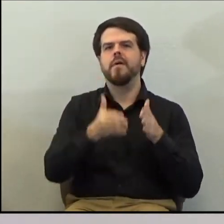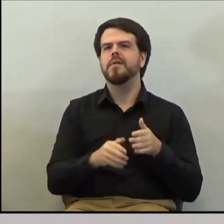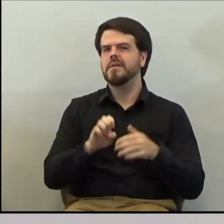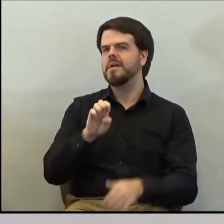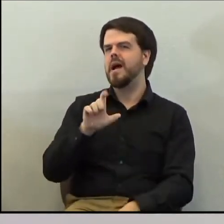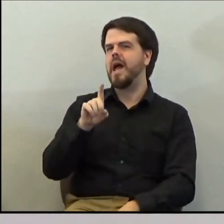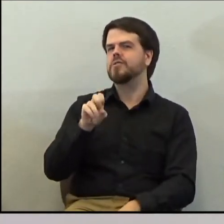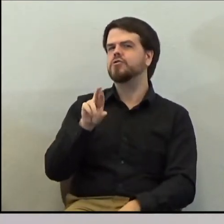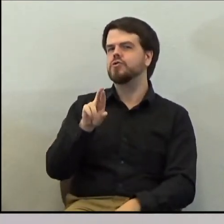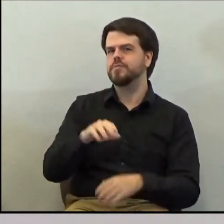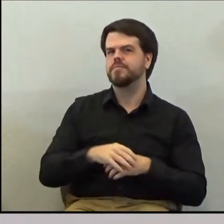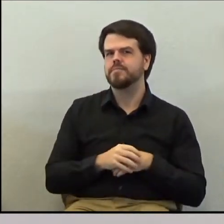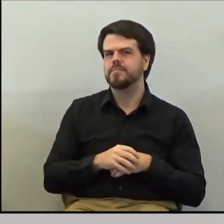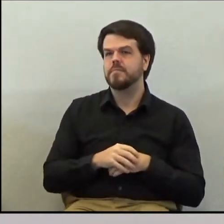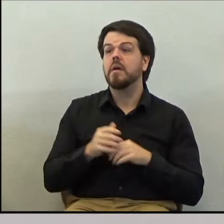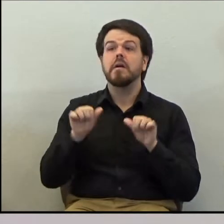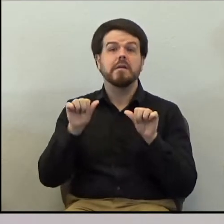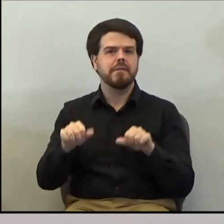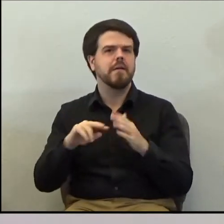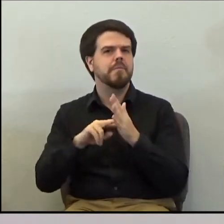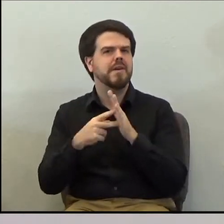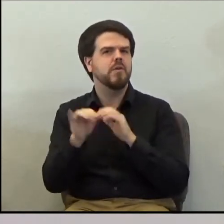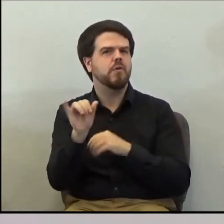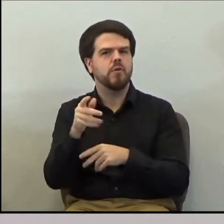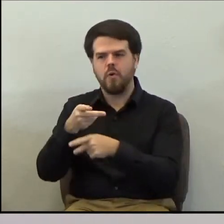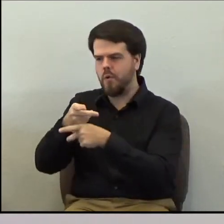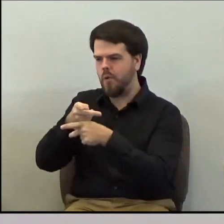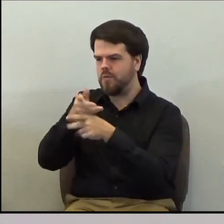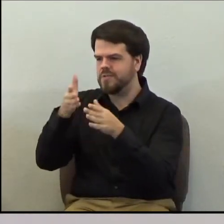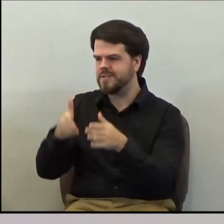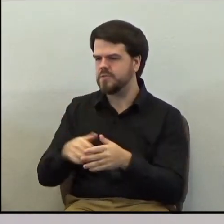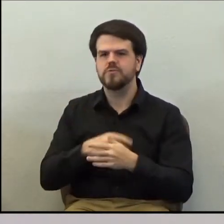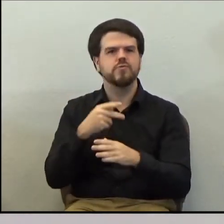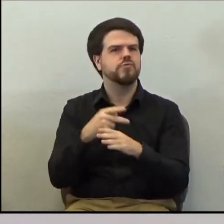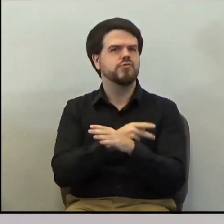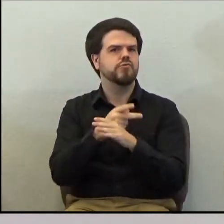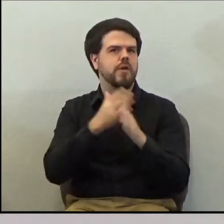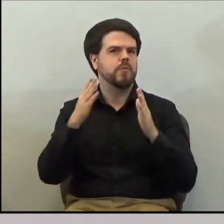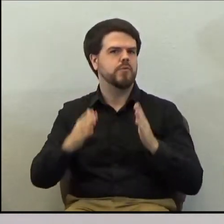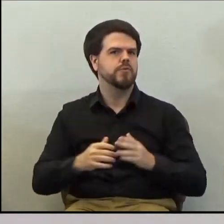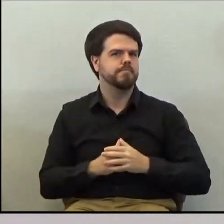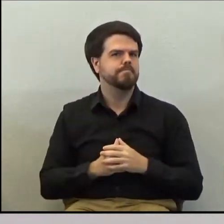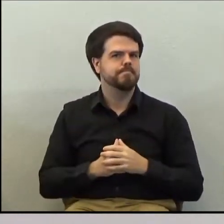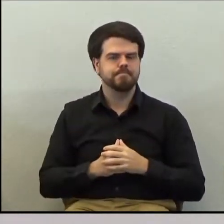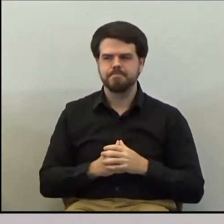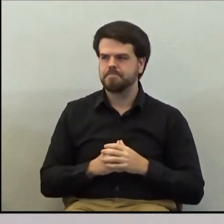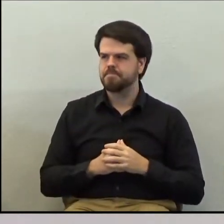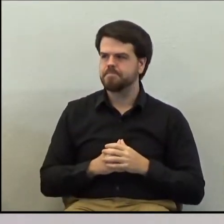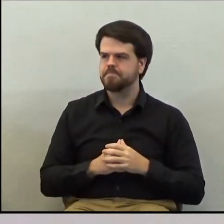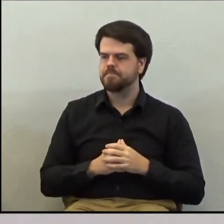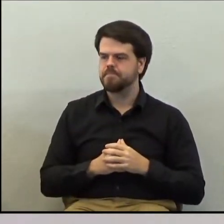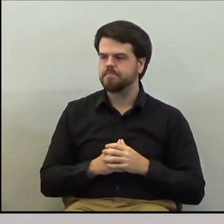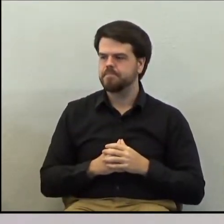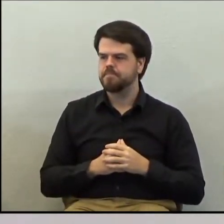And the word can also mean overseer, shepherd. So,